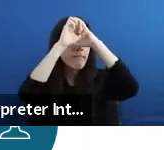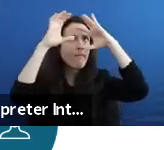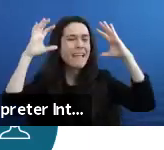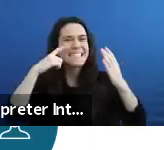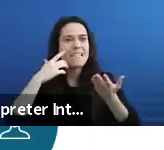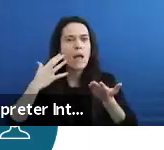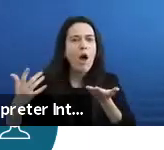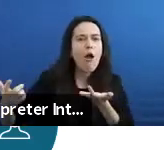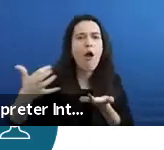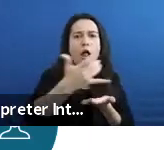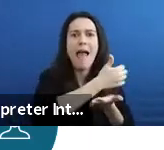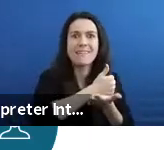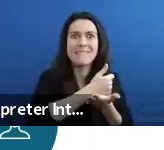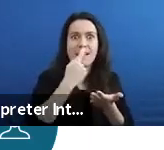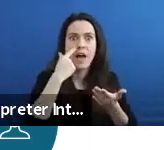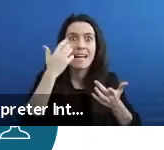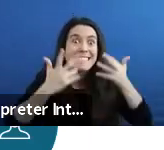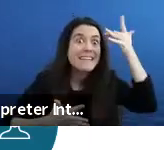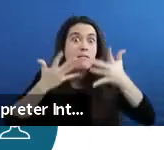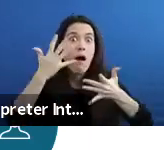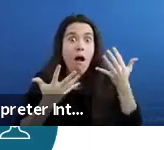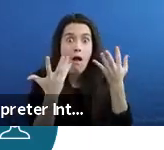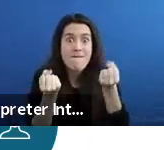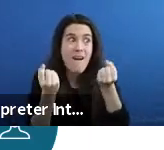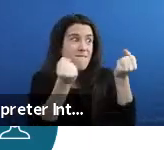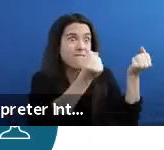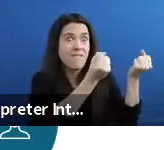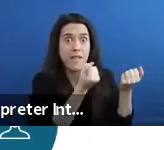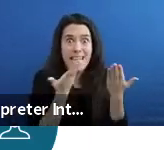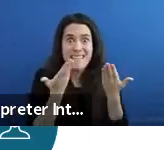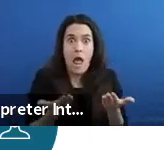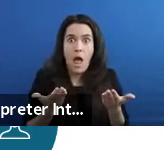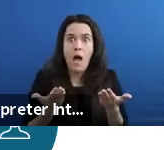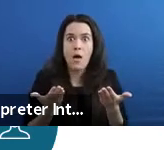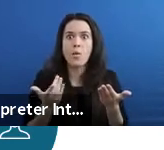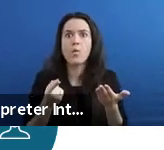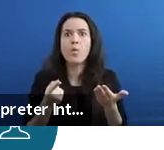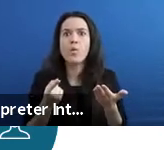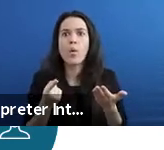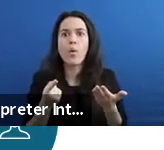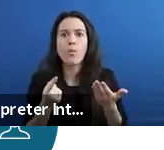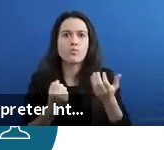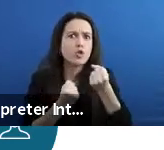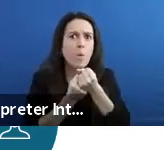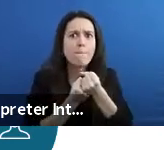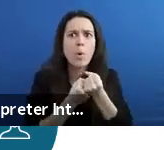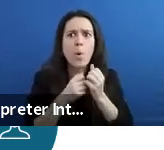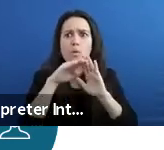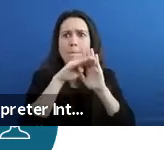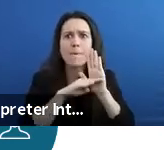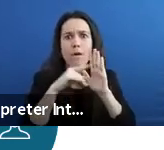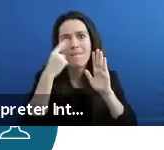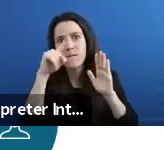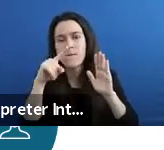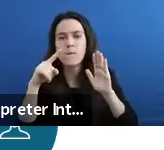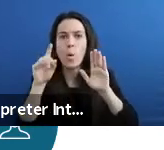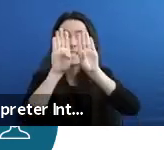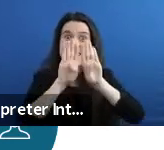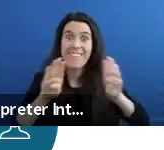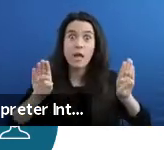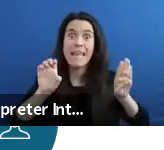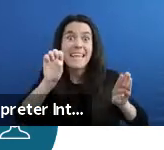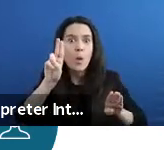collect all relevant data already available on the existing support measures for theater sector in EU